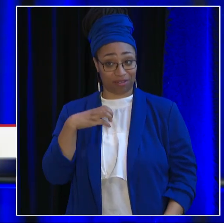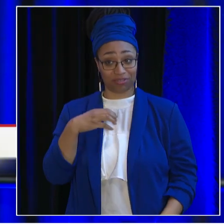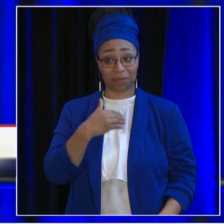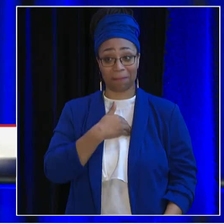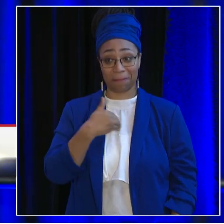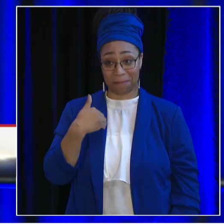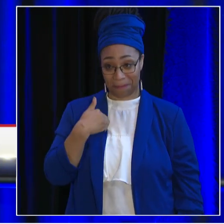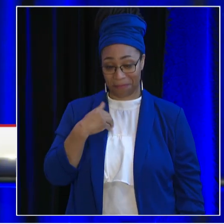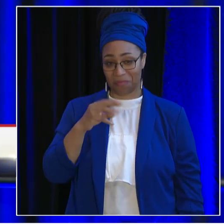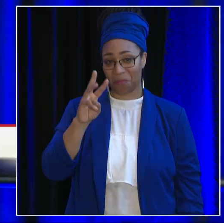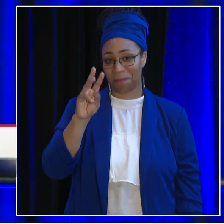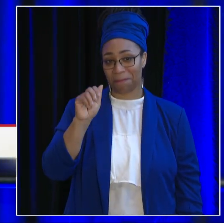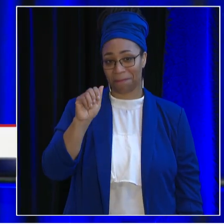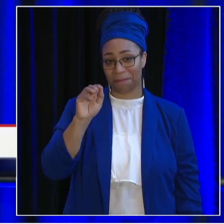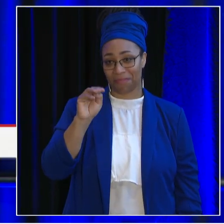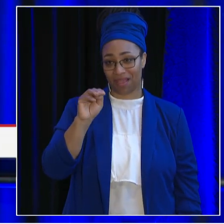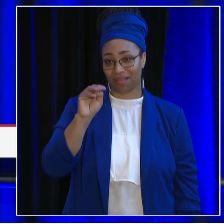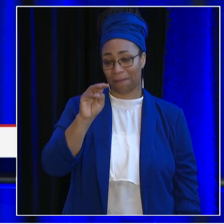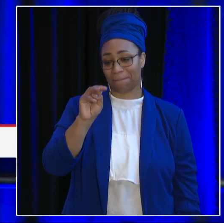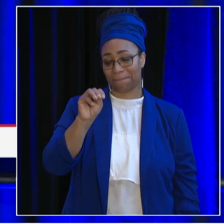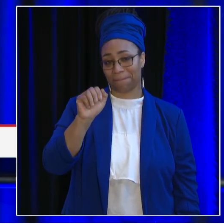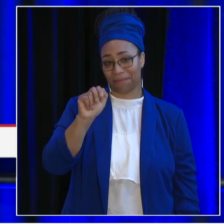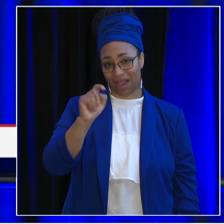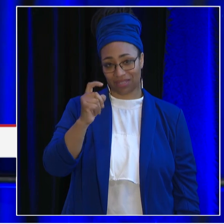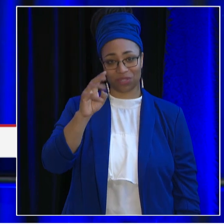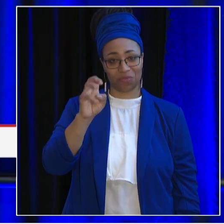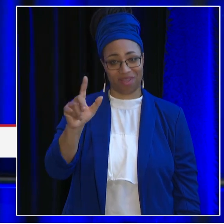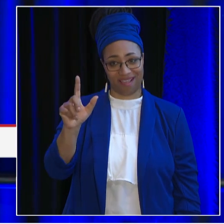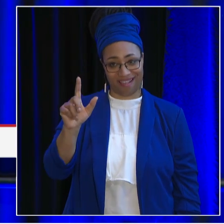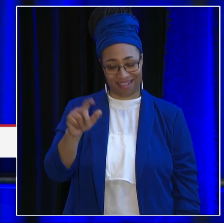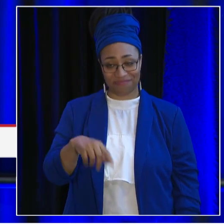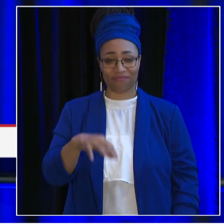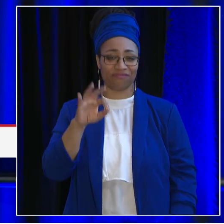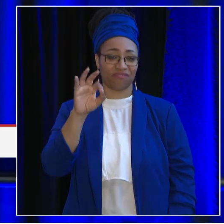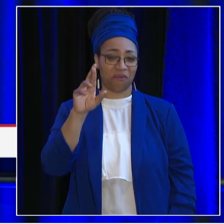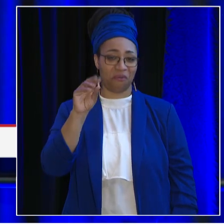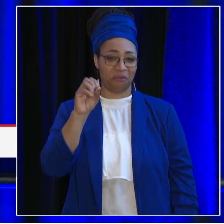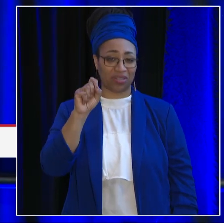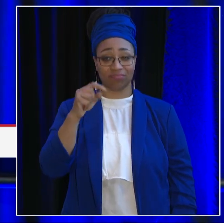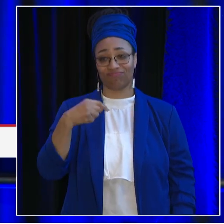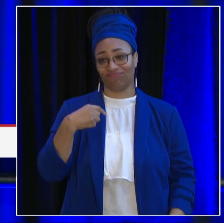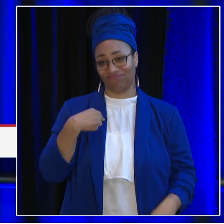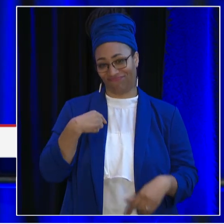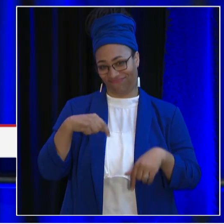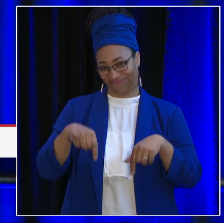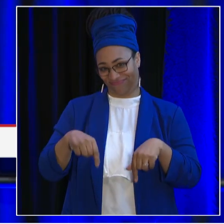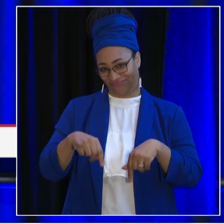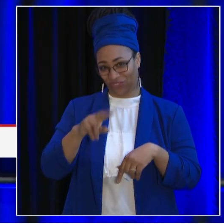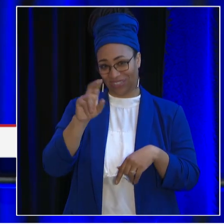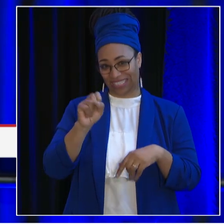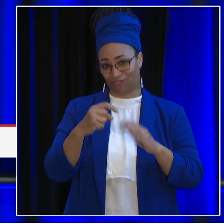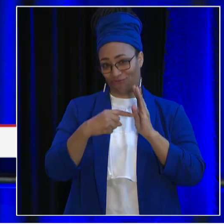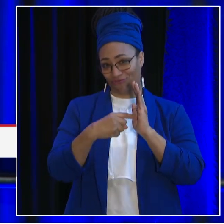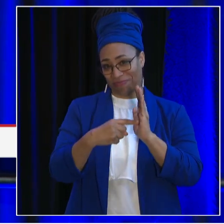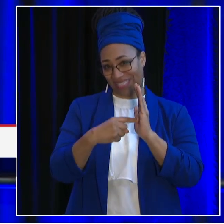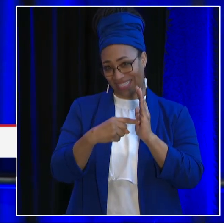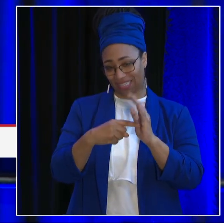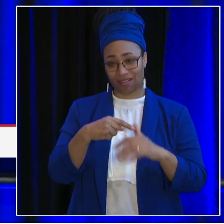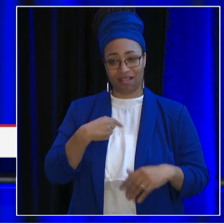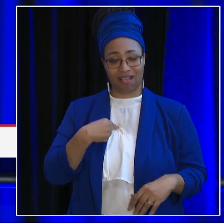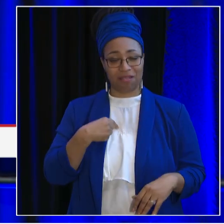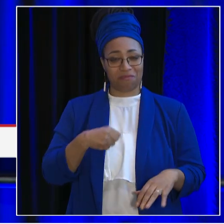represent Florida's 10th Congressional District here in the United States Congress. I am also proud to be the first